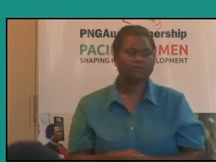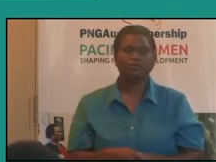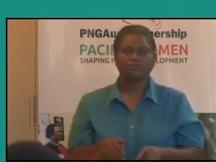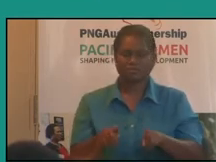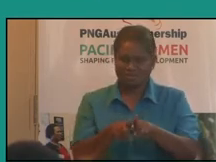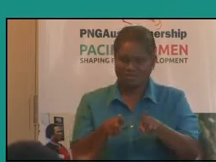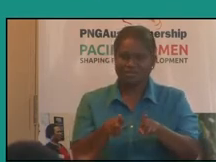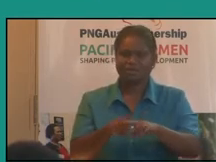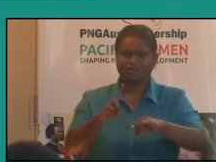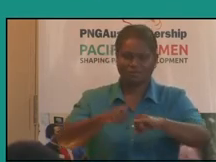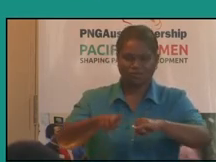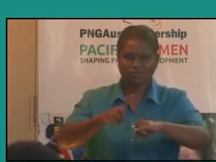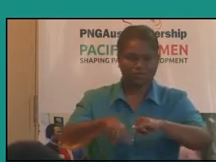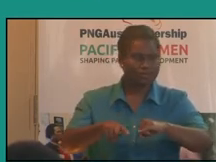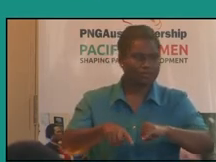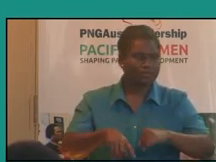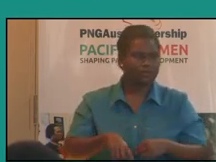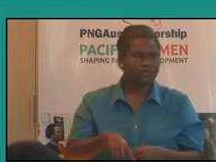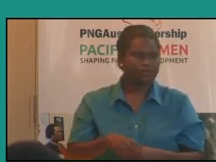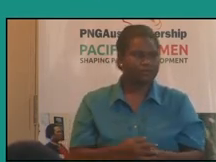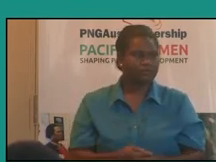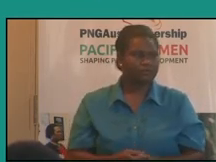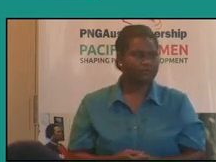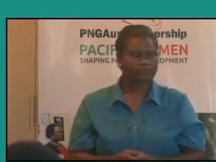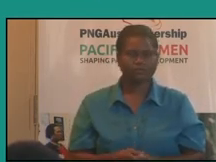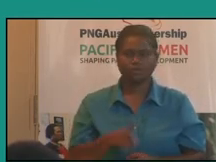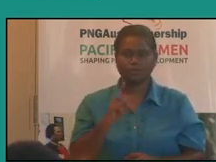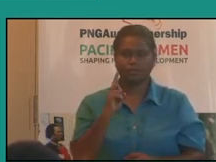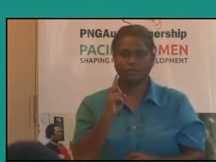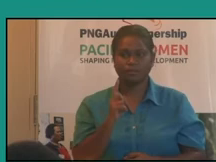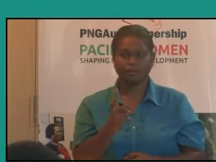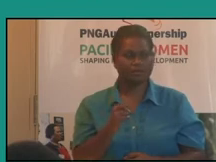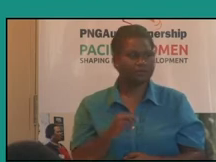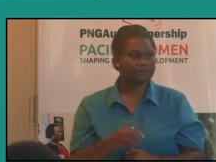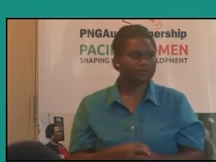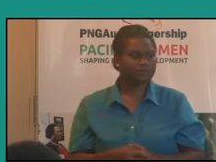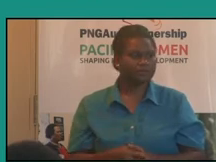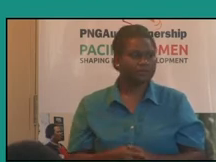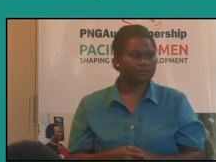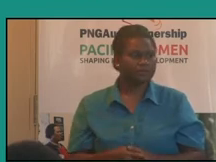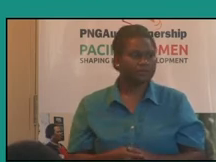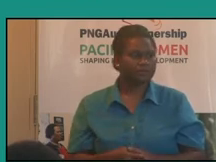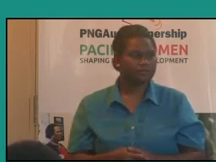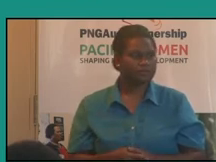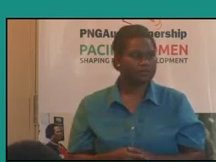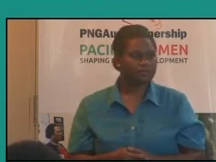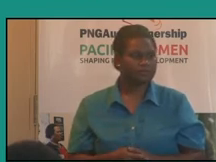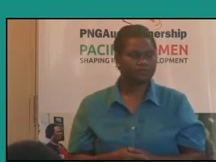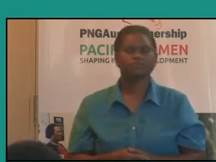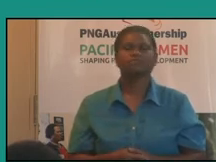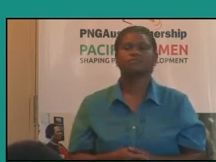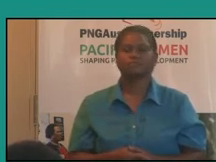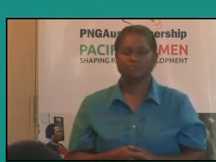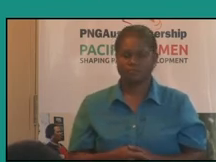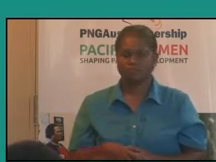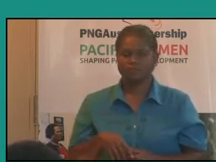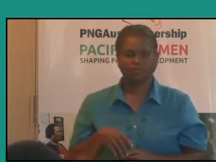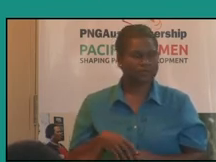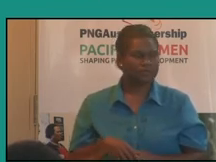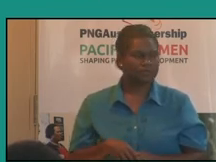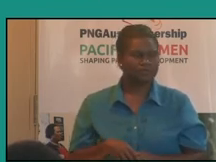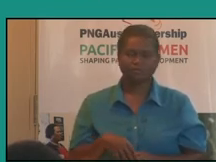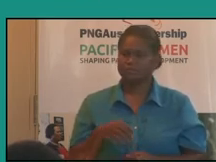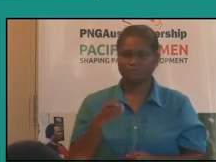process. Just one election that is very recent in a very educated electorate in a city sends a